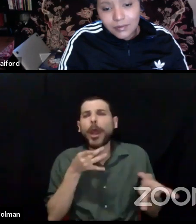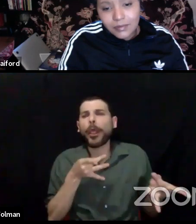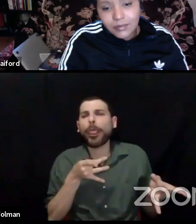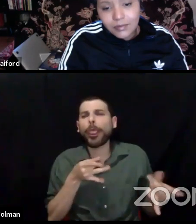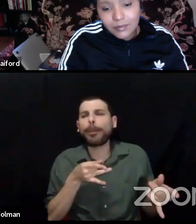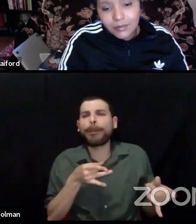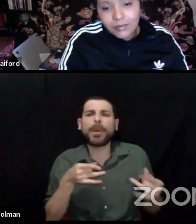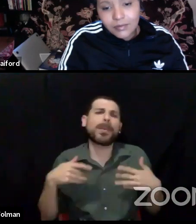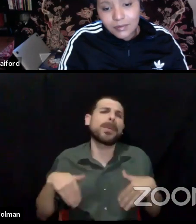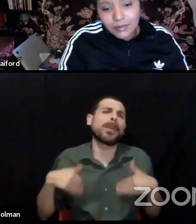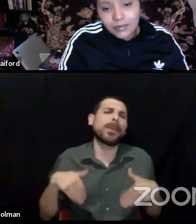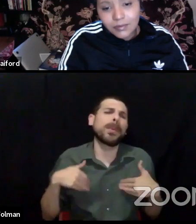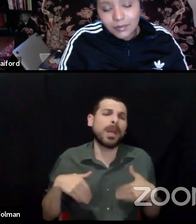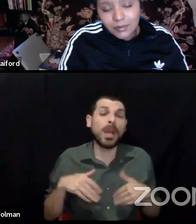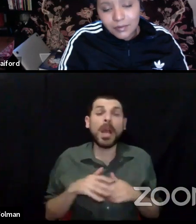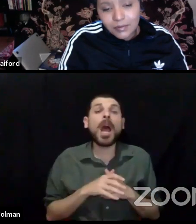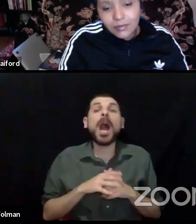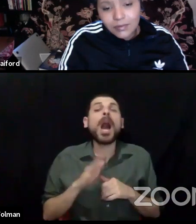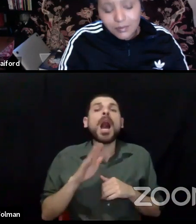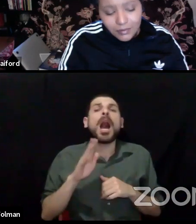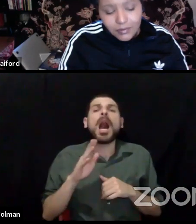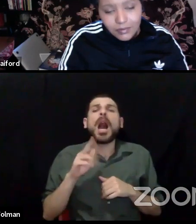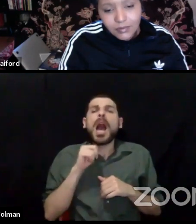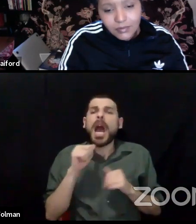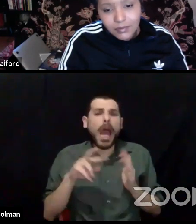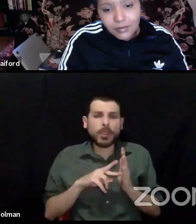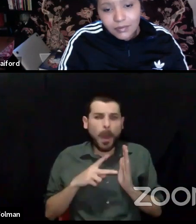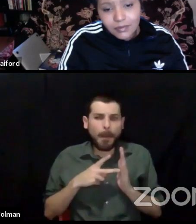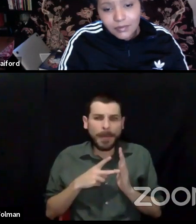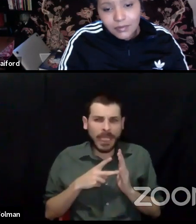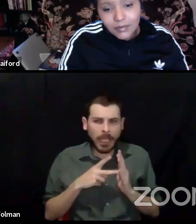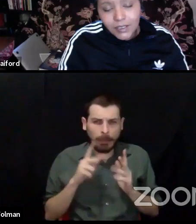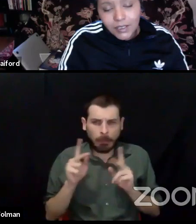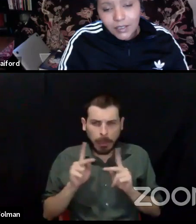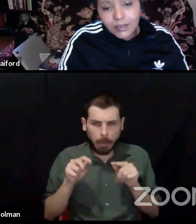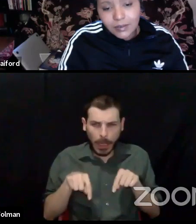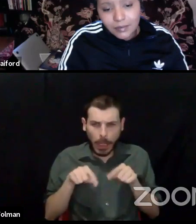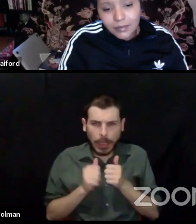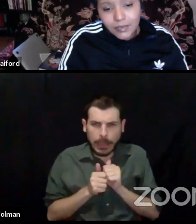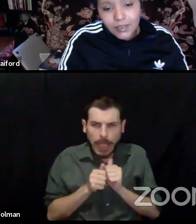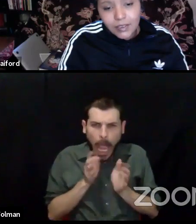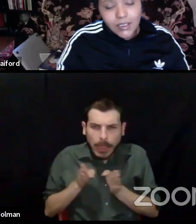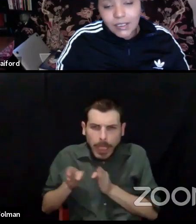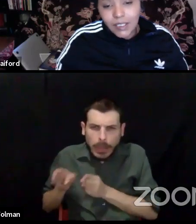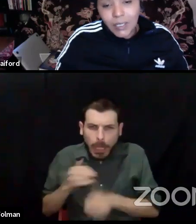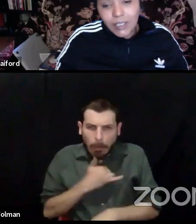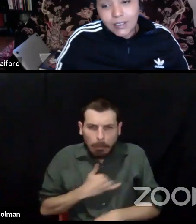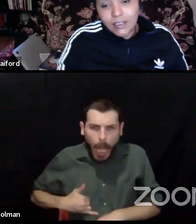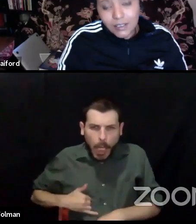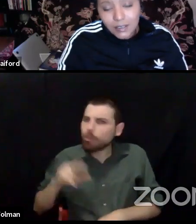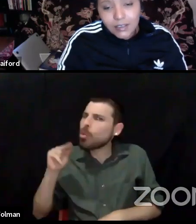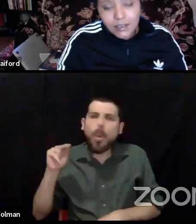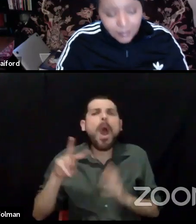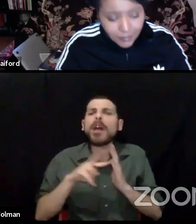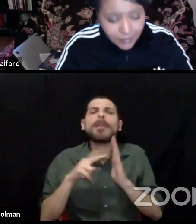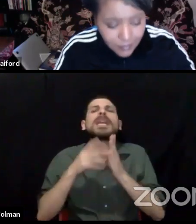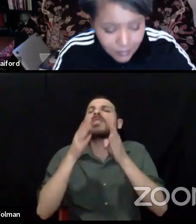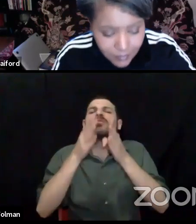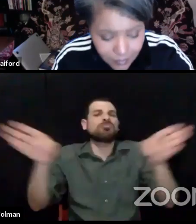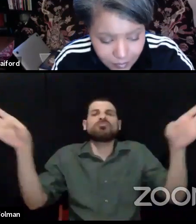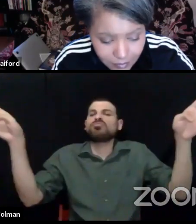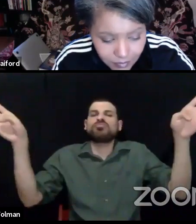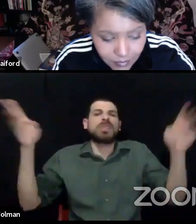mean? Not. And when I say all these other fools, I'm not talking about some of the other candidates. I'm not talking about that. I'm talking about people who have